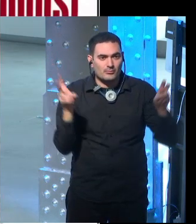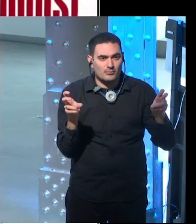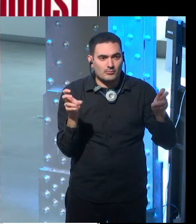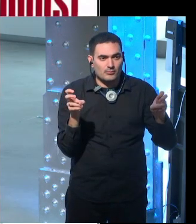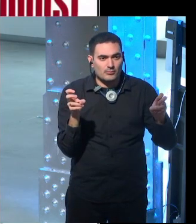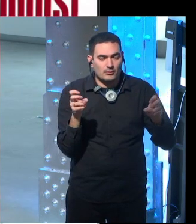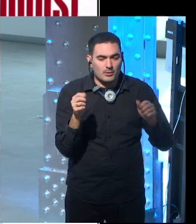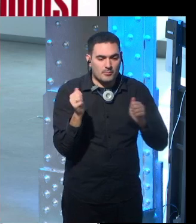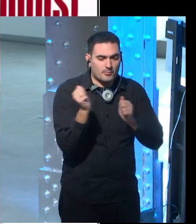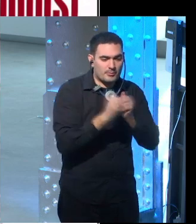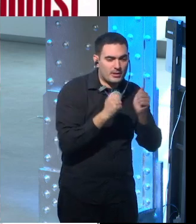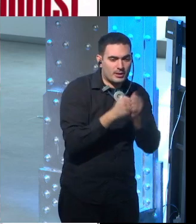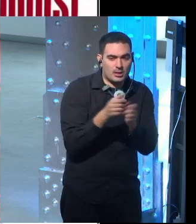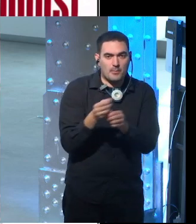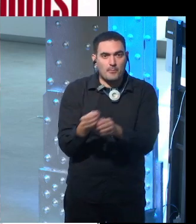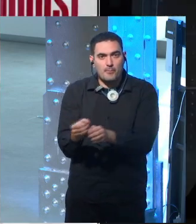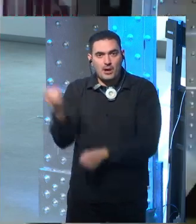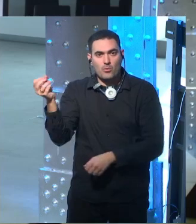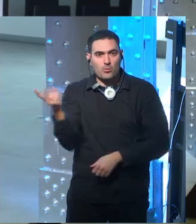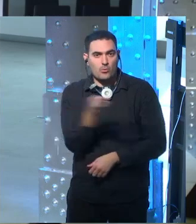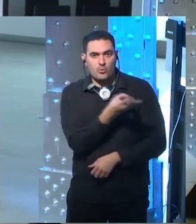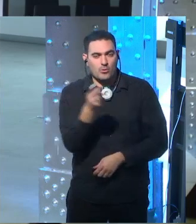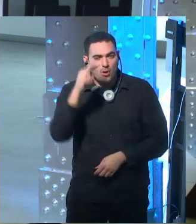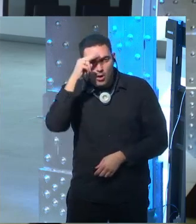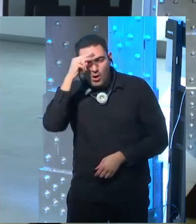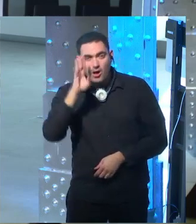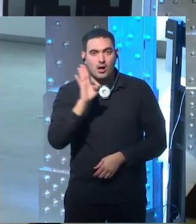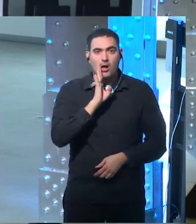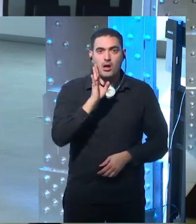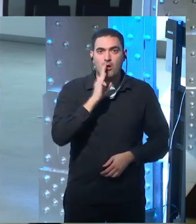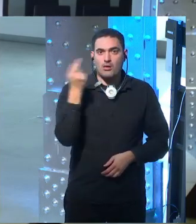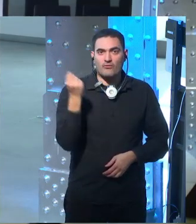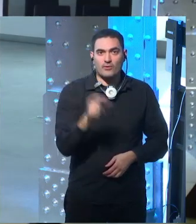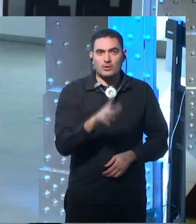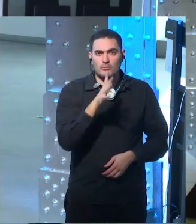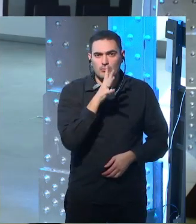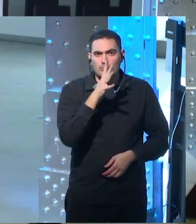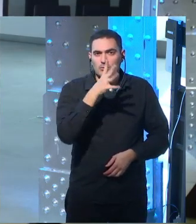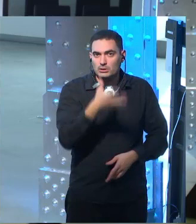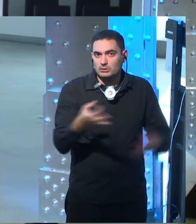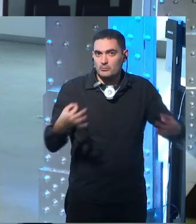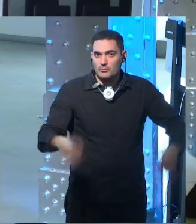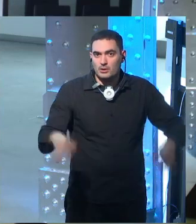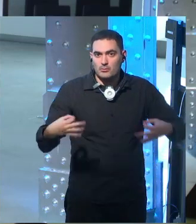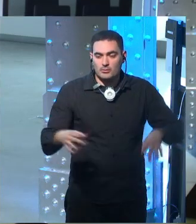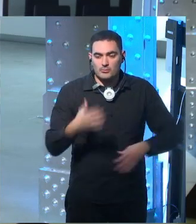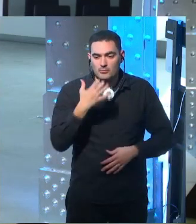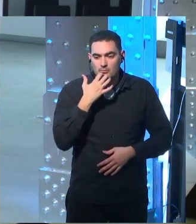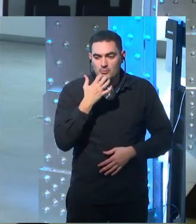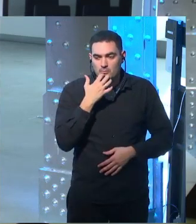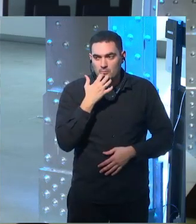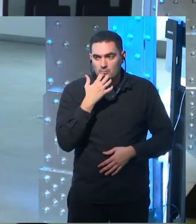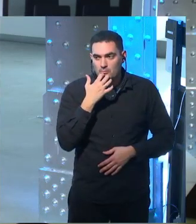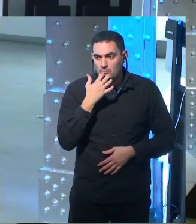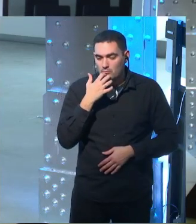go to the ballots. And one fact of modern times is that